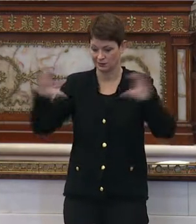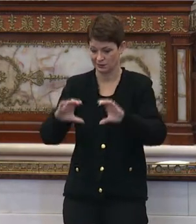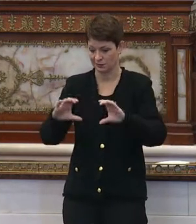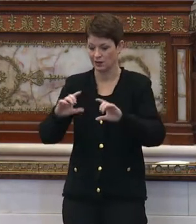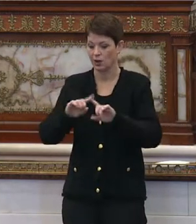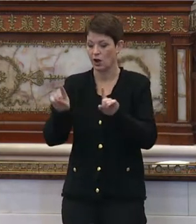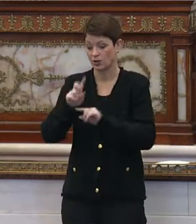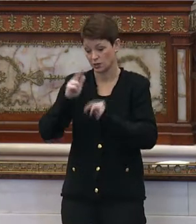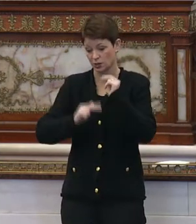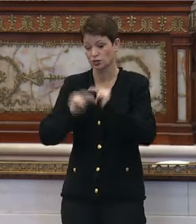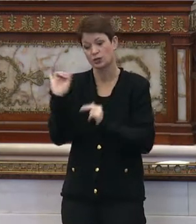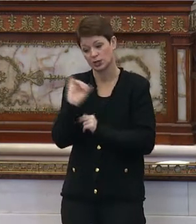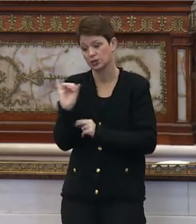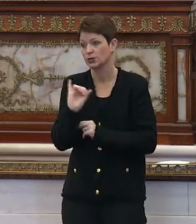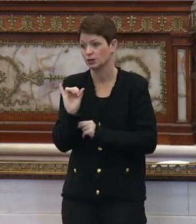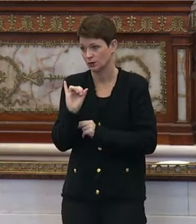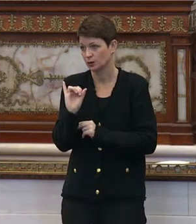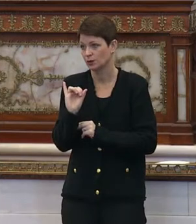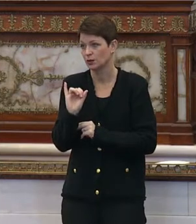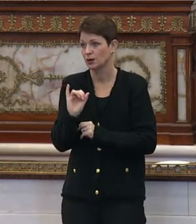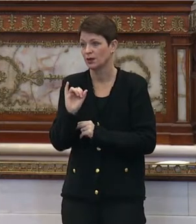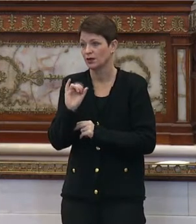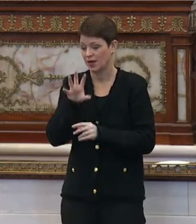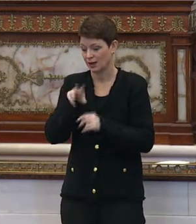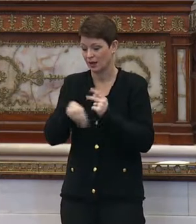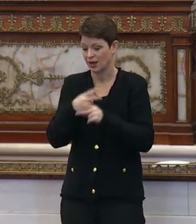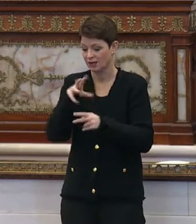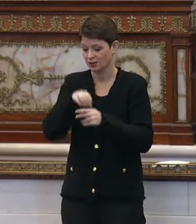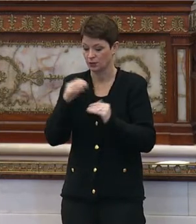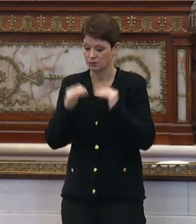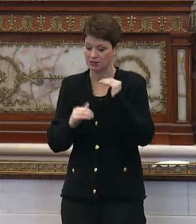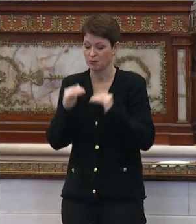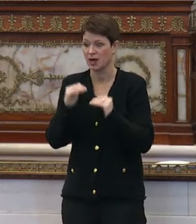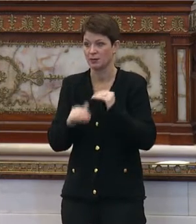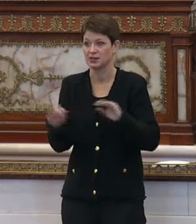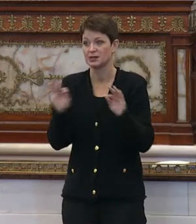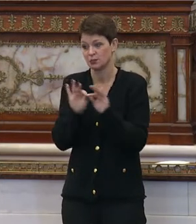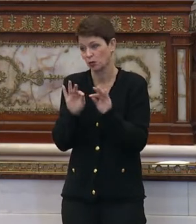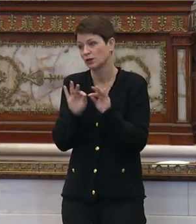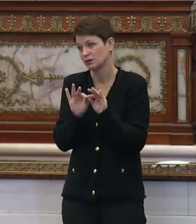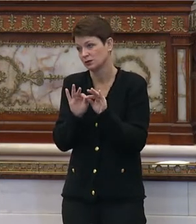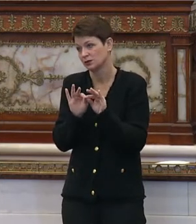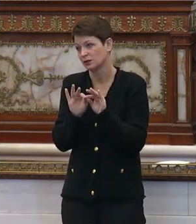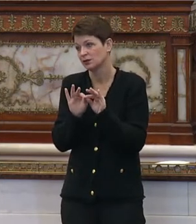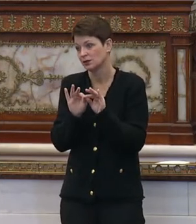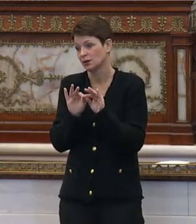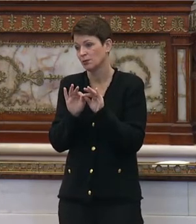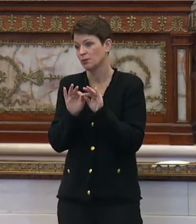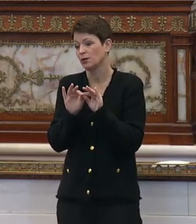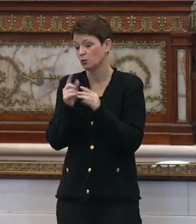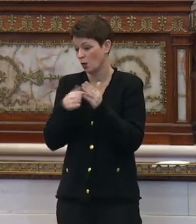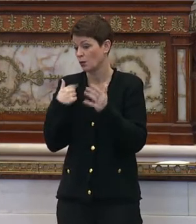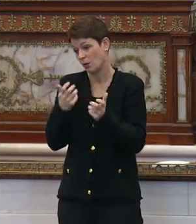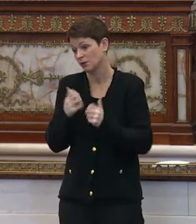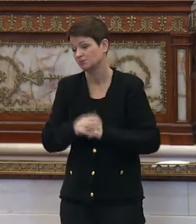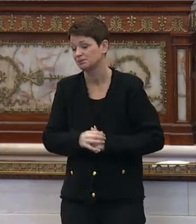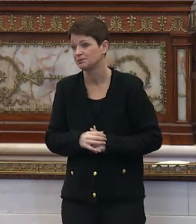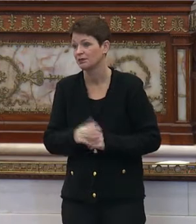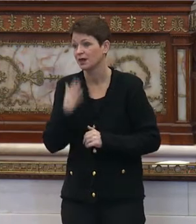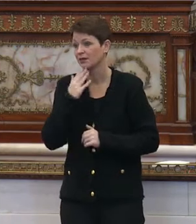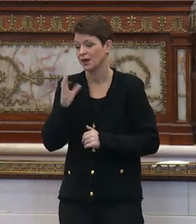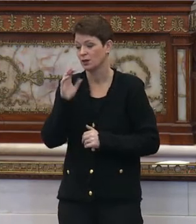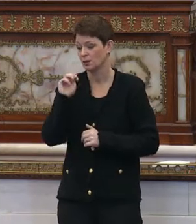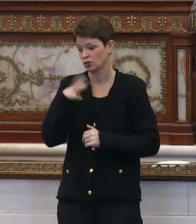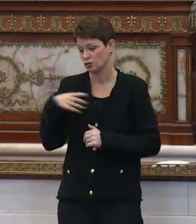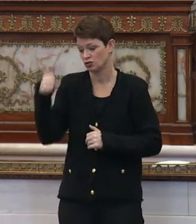the construction side, given that kind of inclusion and balance, I think will be what we're looking for. Thank you,